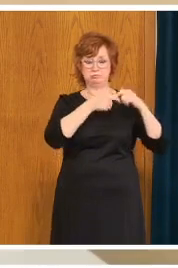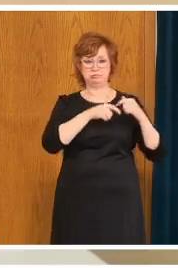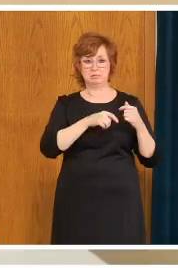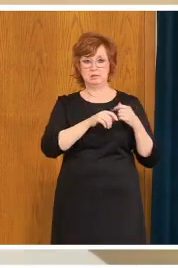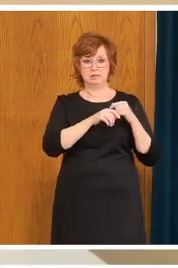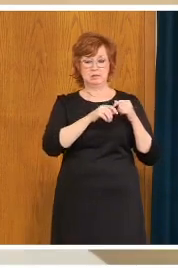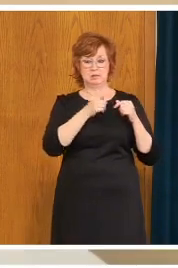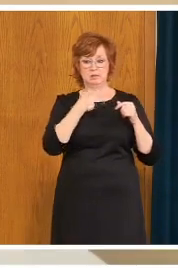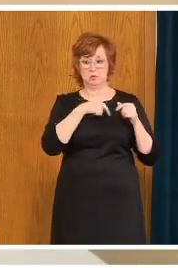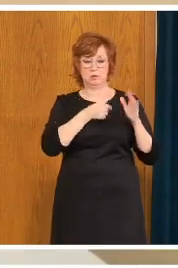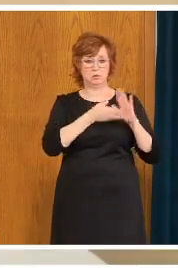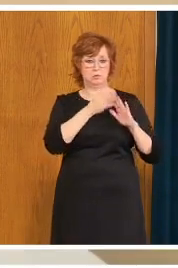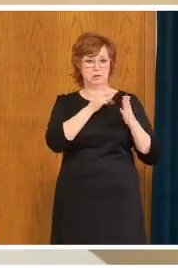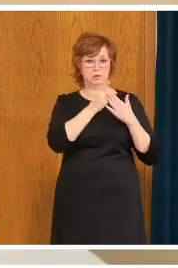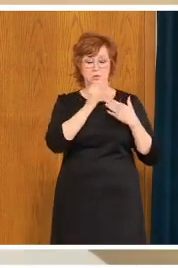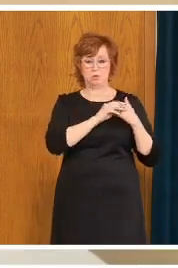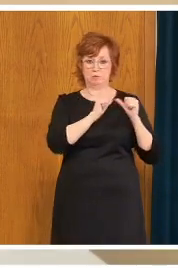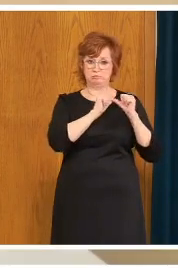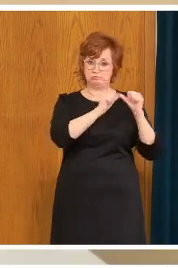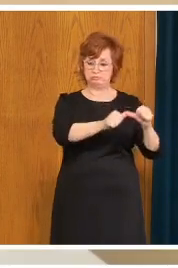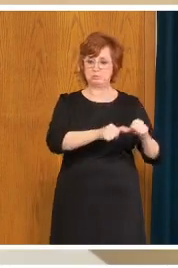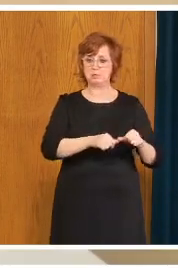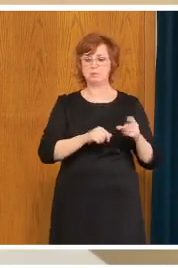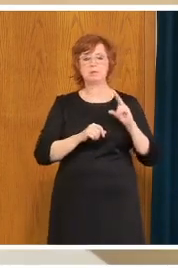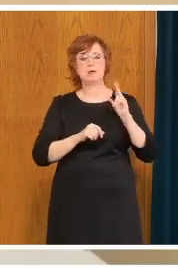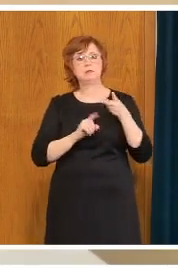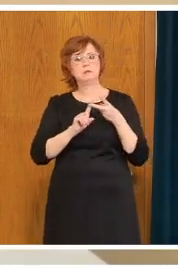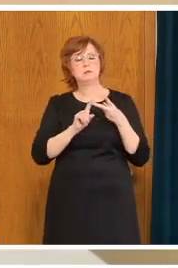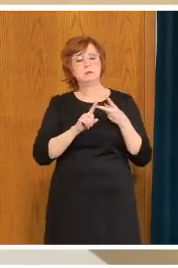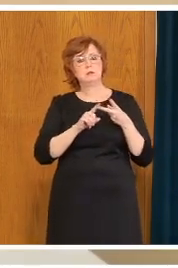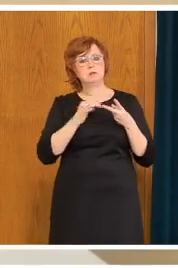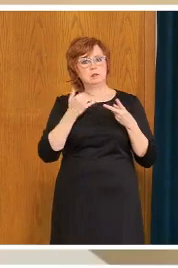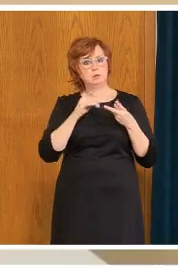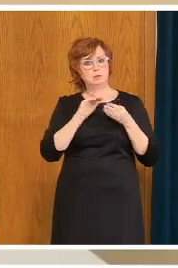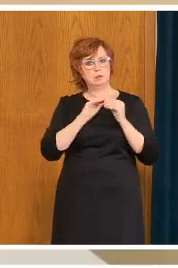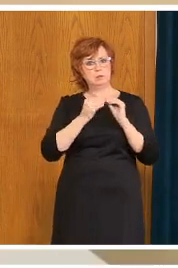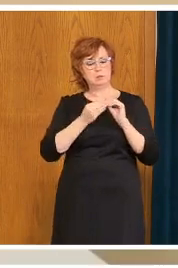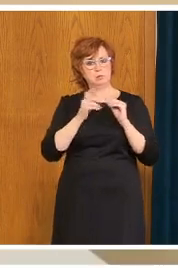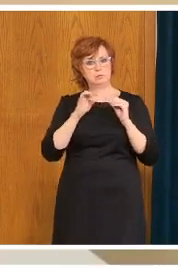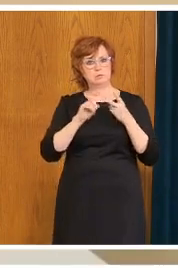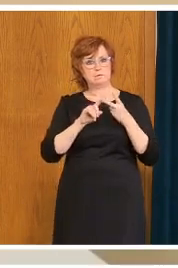seamlessly. So I just want to recognize that. And then regarding case numbers,